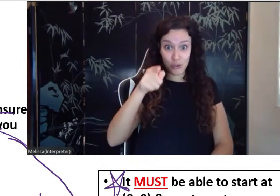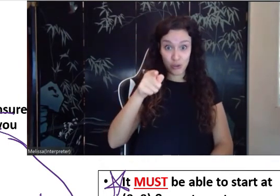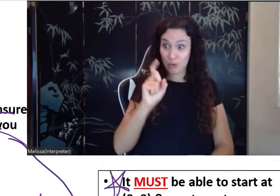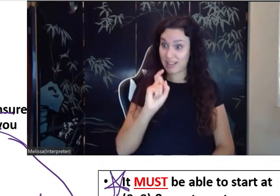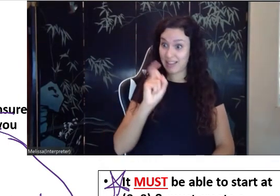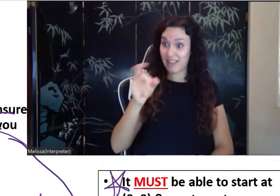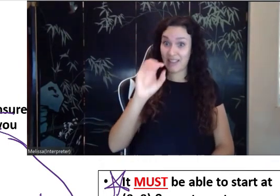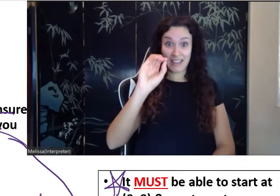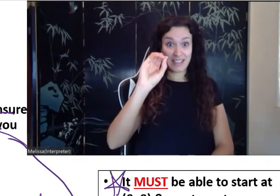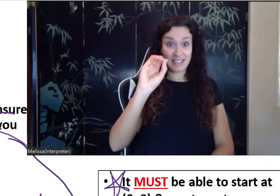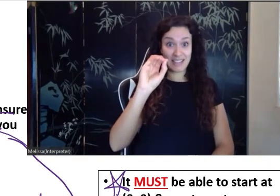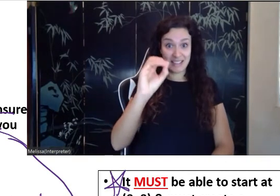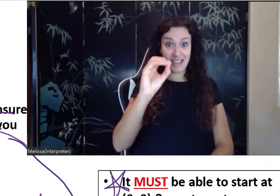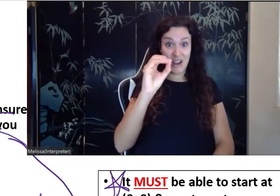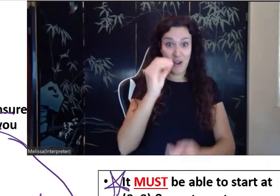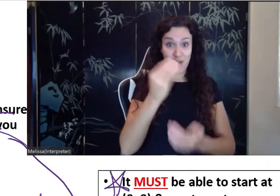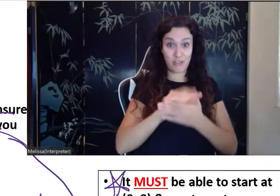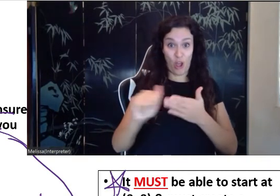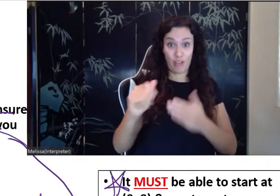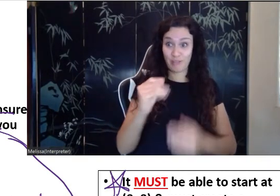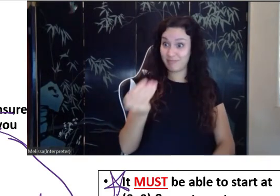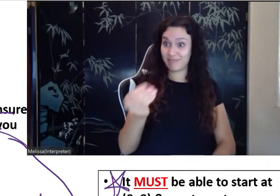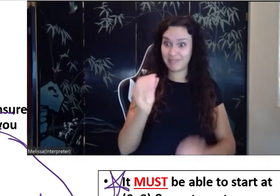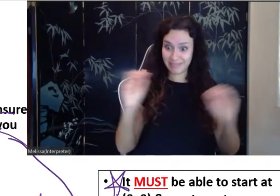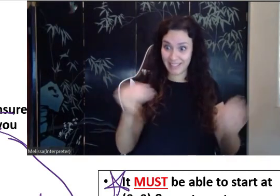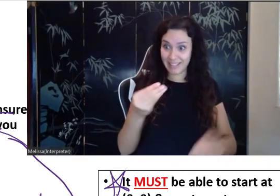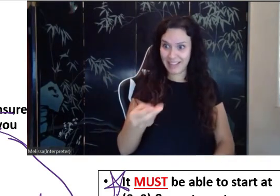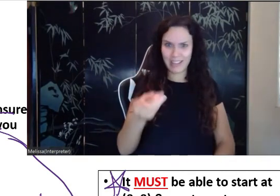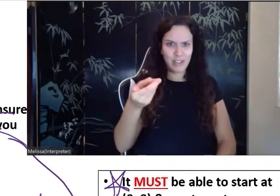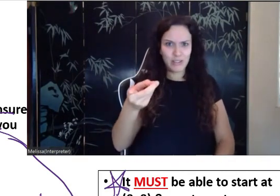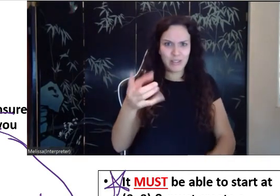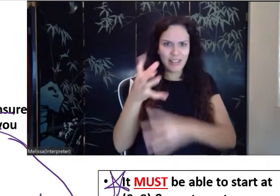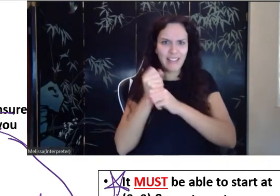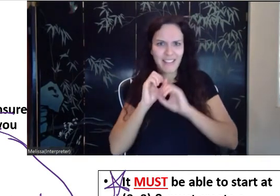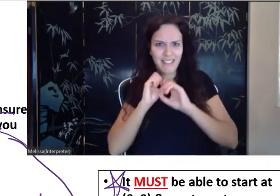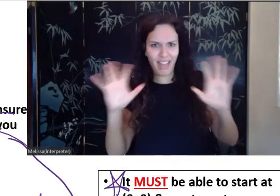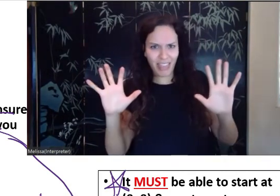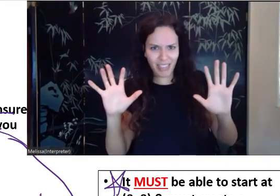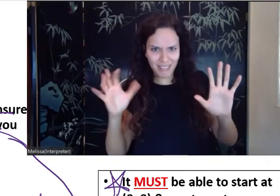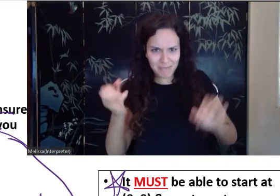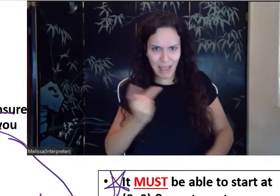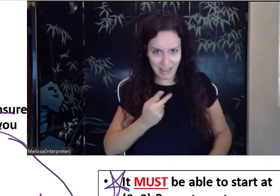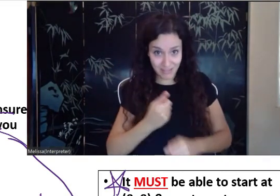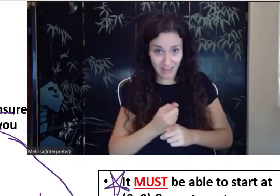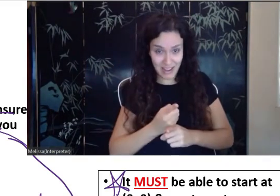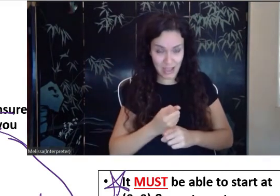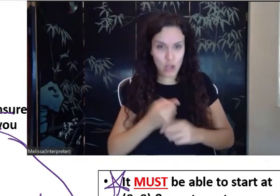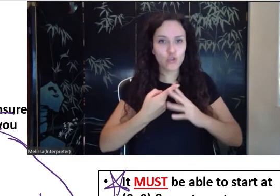$0, you get 0 burgers. So it kind of makes sense why it has to start at 0, 0.